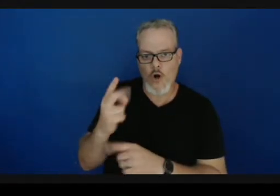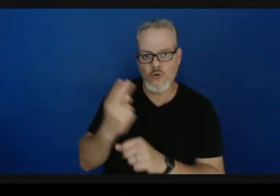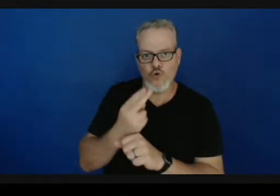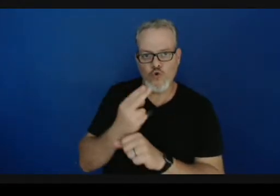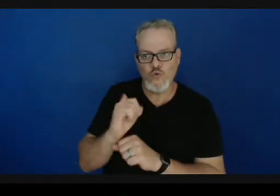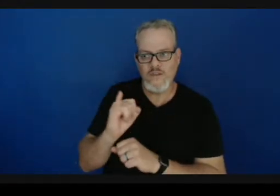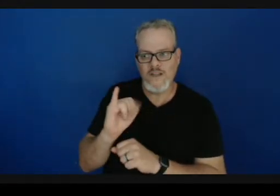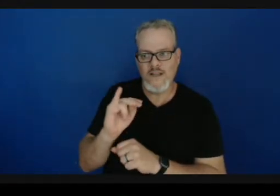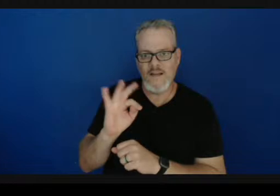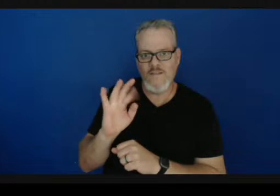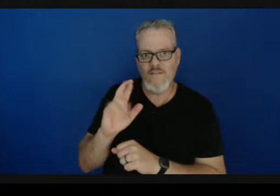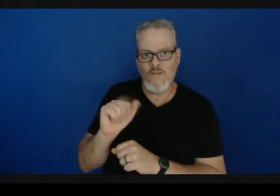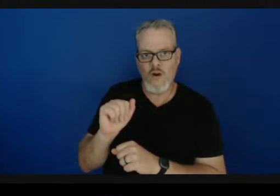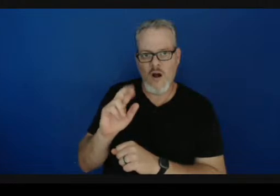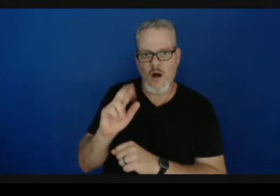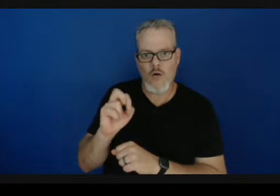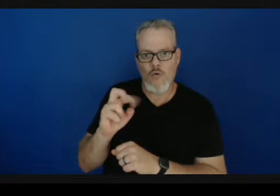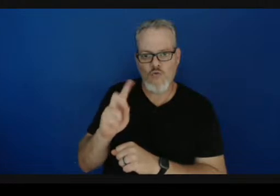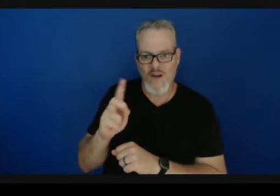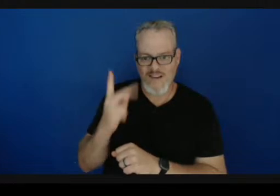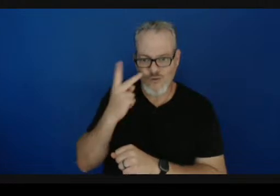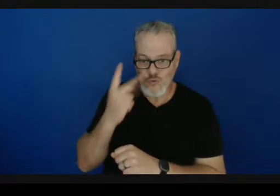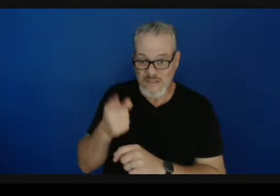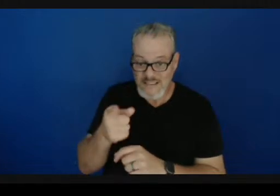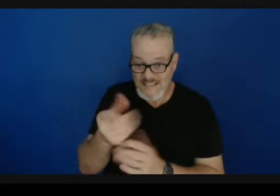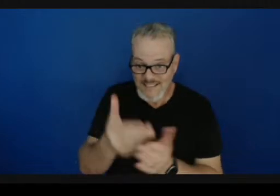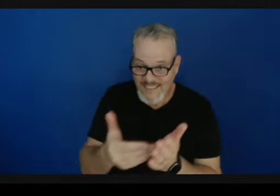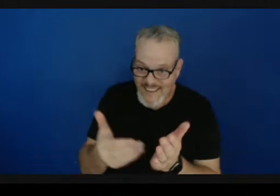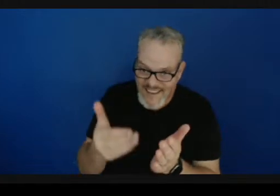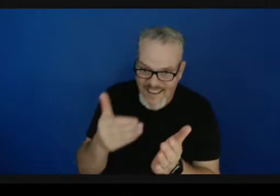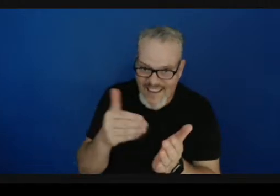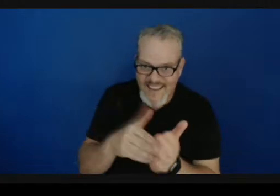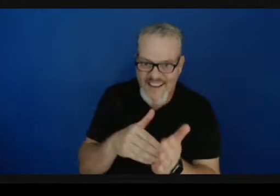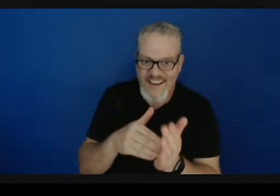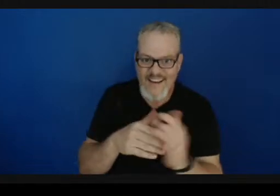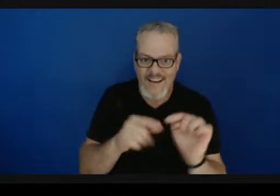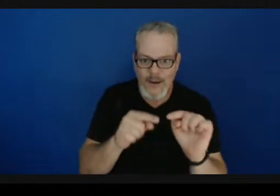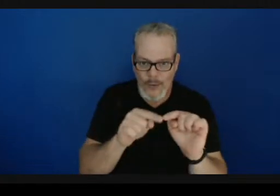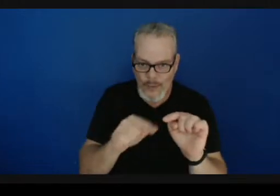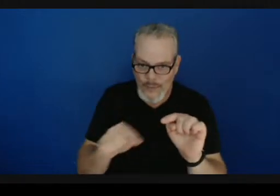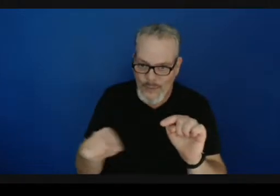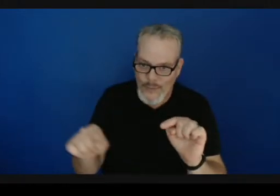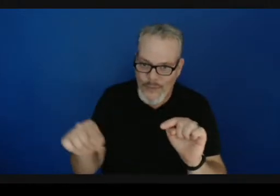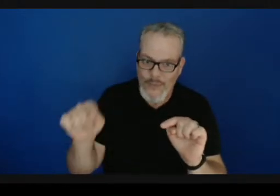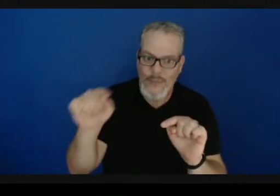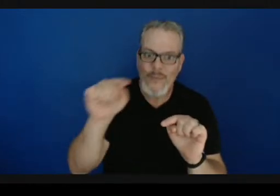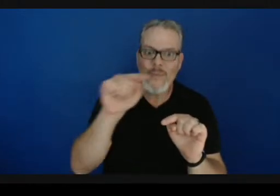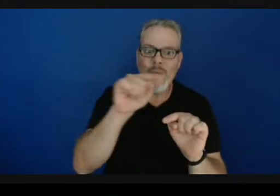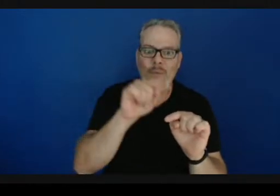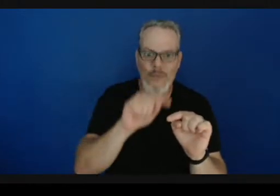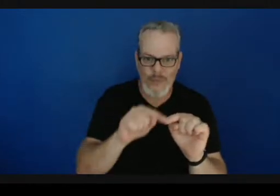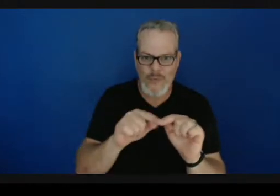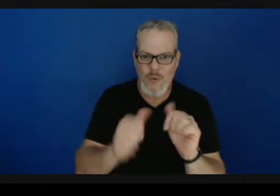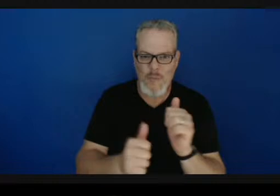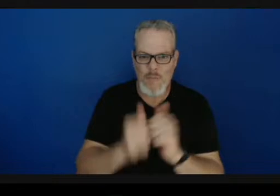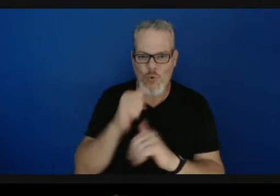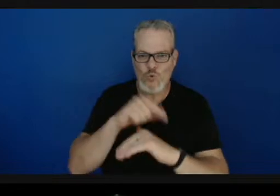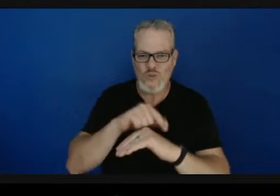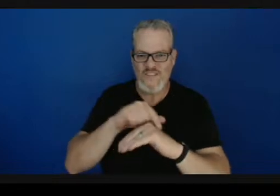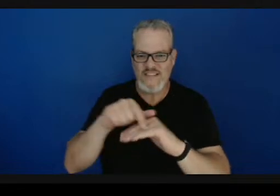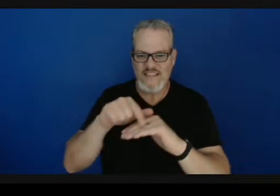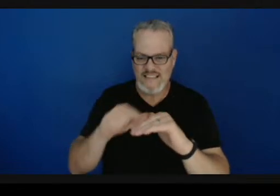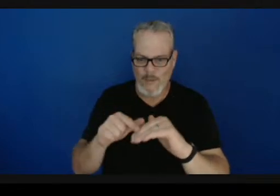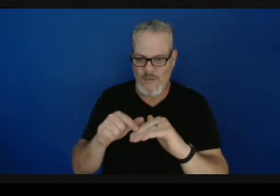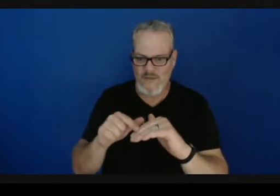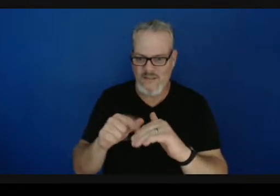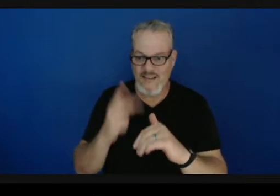are looking again. Here's the summit caldera with lava flow within it still right there. That's what most of this is right there. And so here's